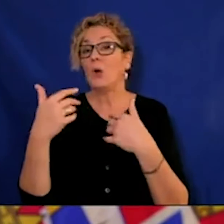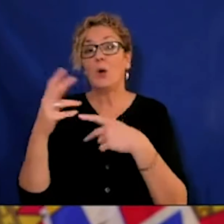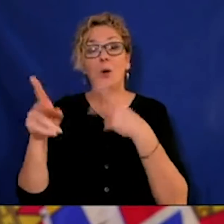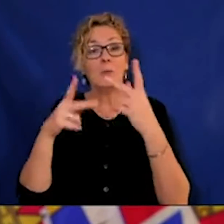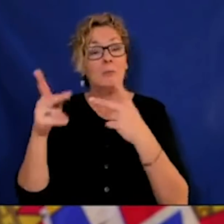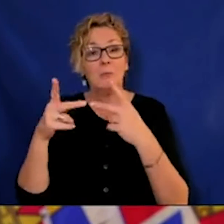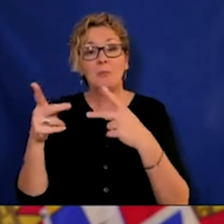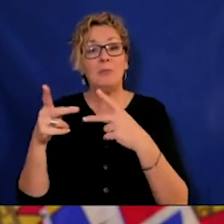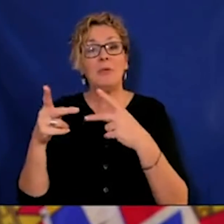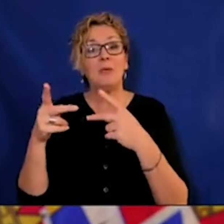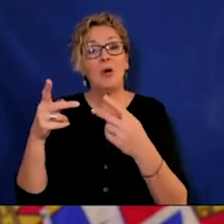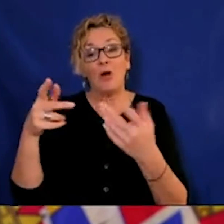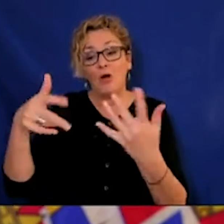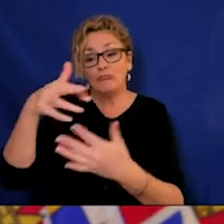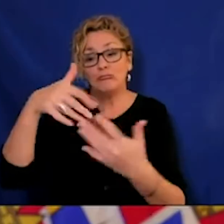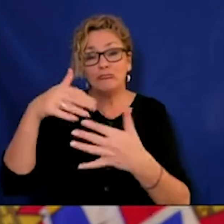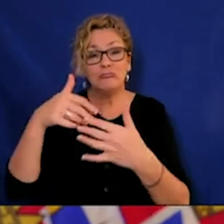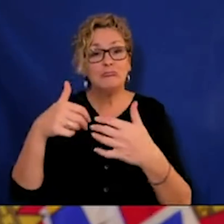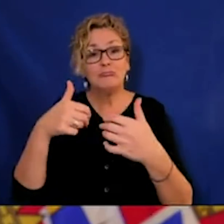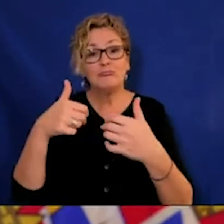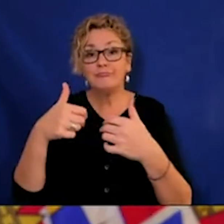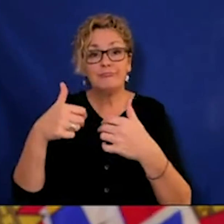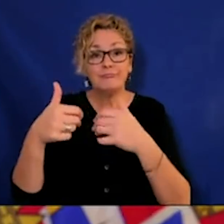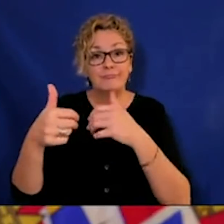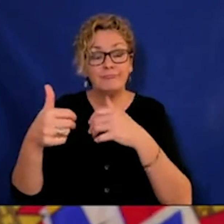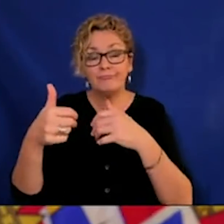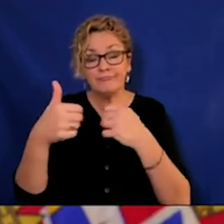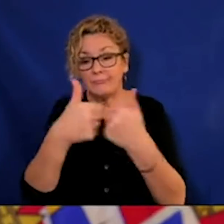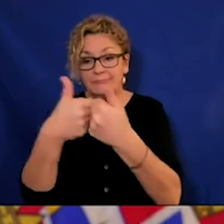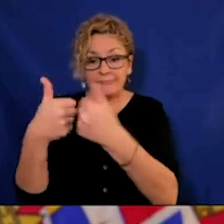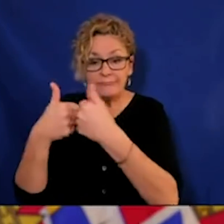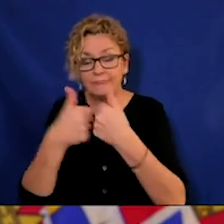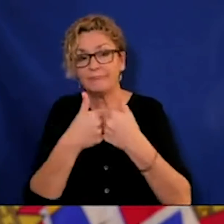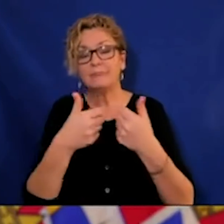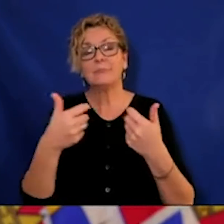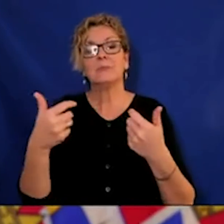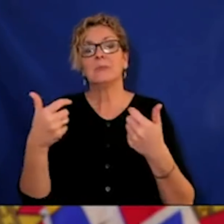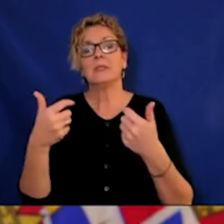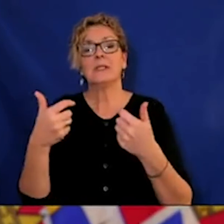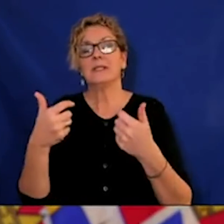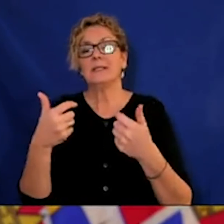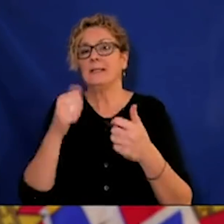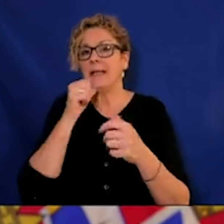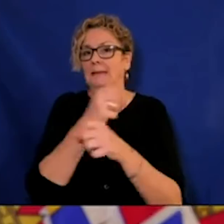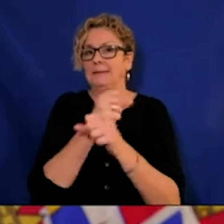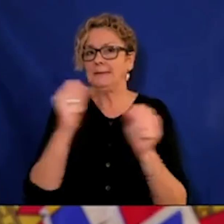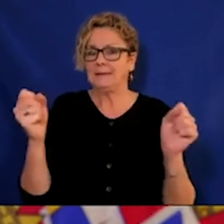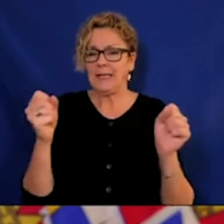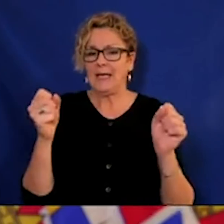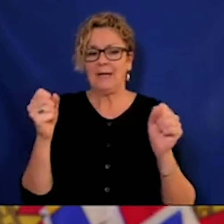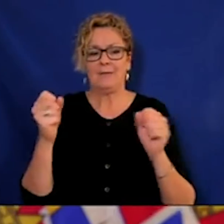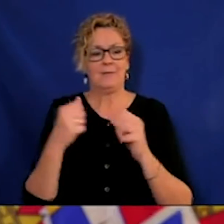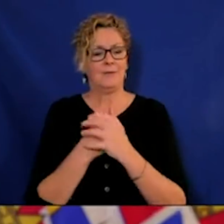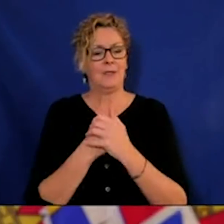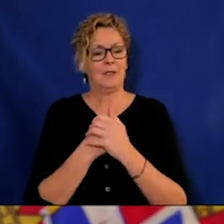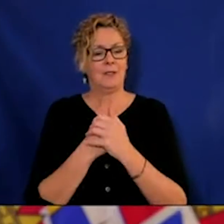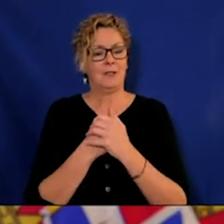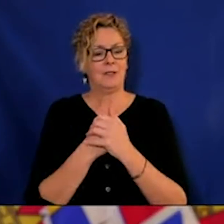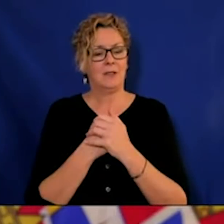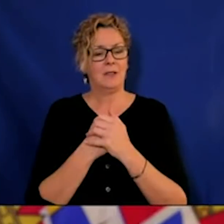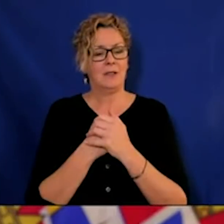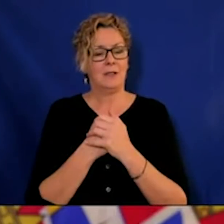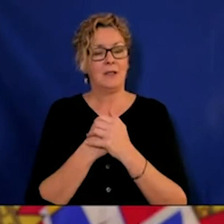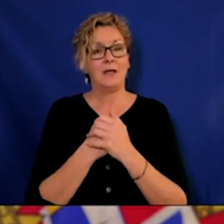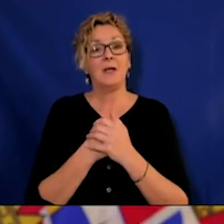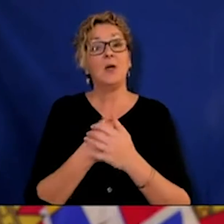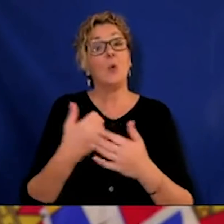it's not because people are bad actors or not following guidance. The guidance that we have had in place worked for the time that we